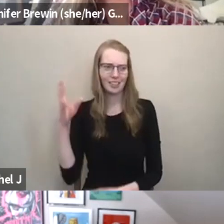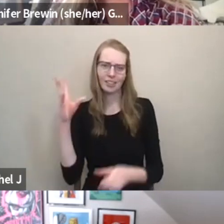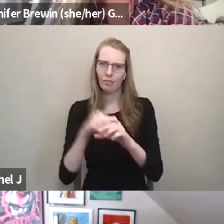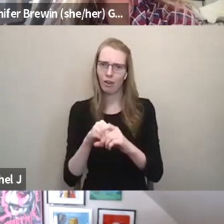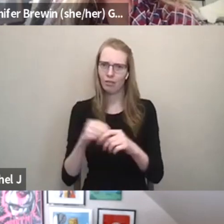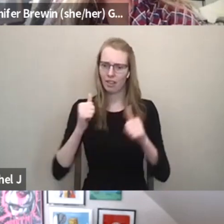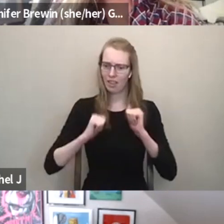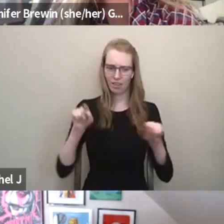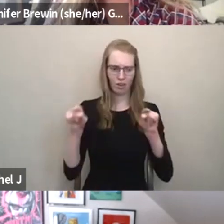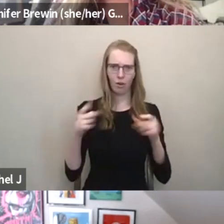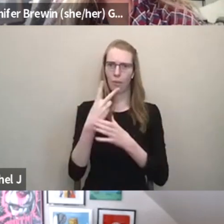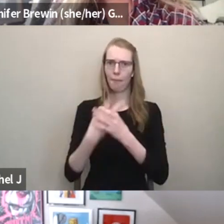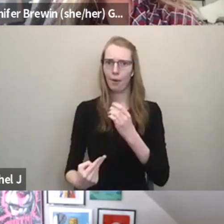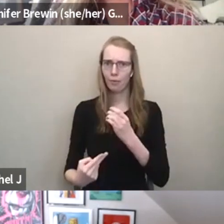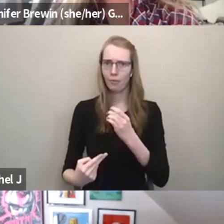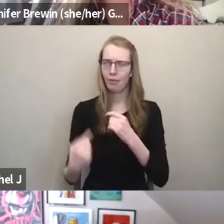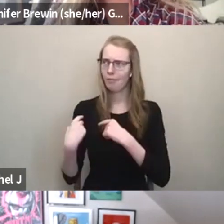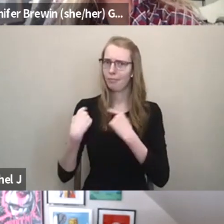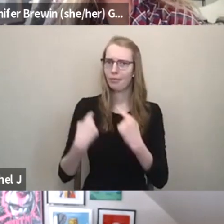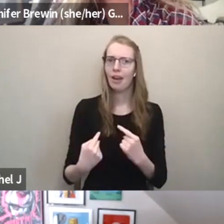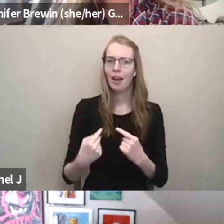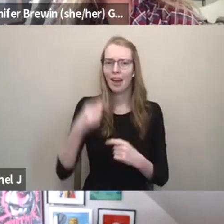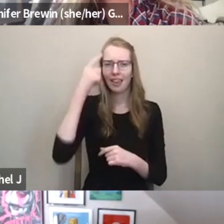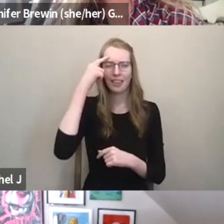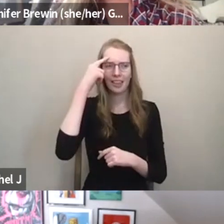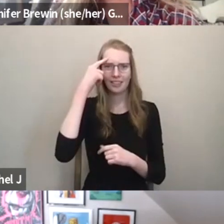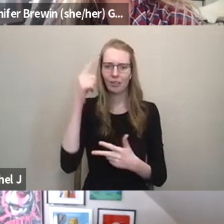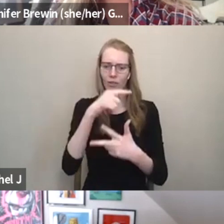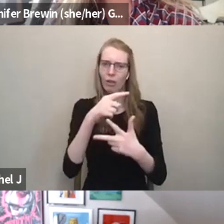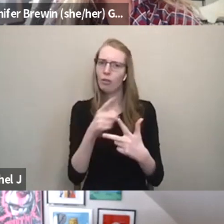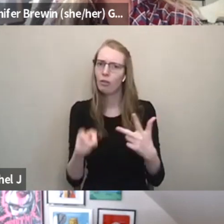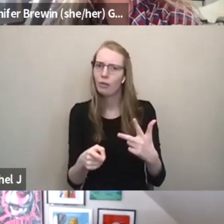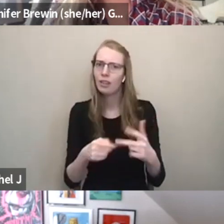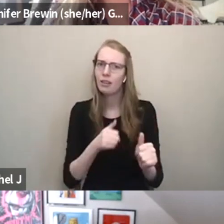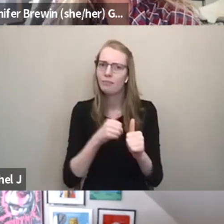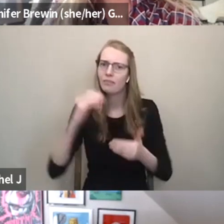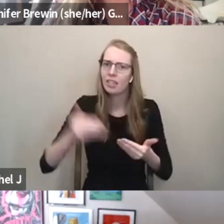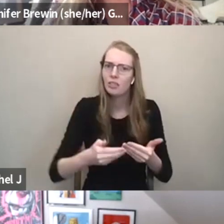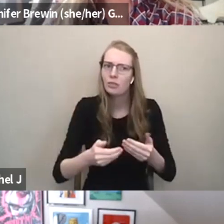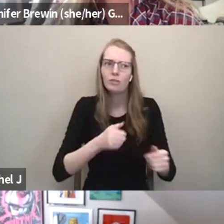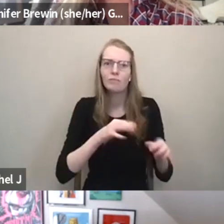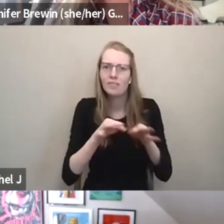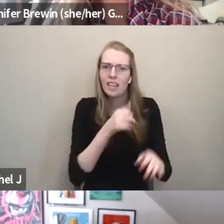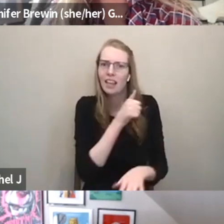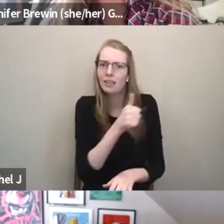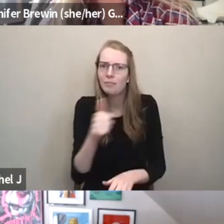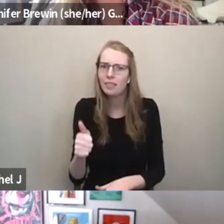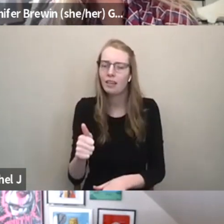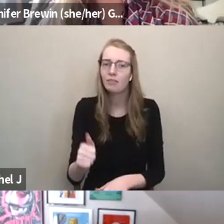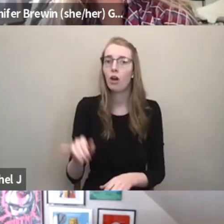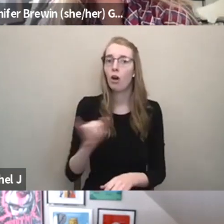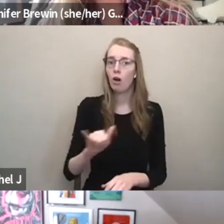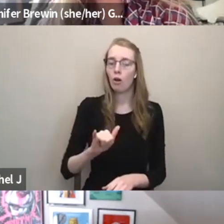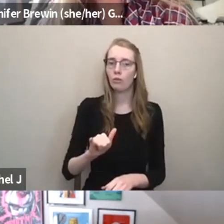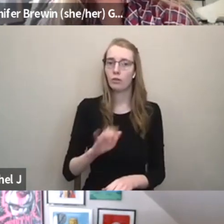little introduction of themselves. I am also going to repost their bios in chat for anyone who wants to look through the official